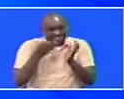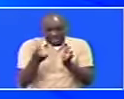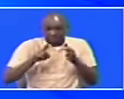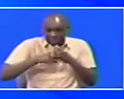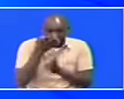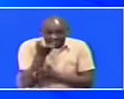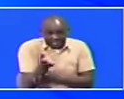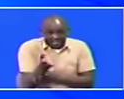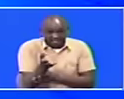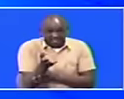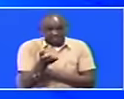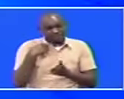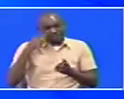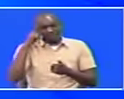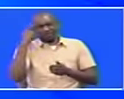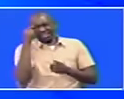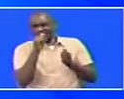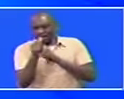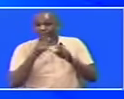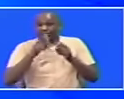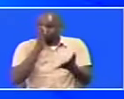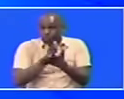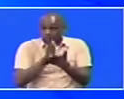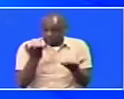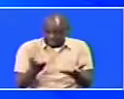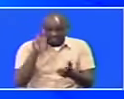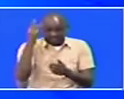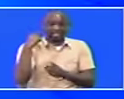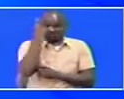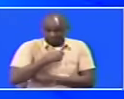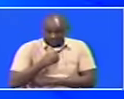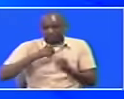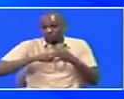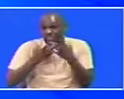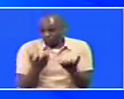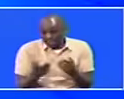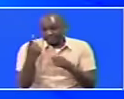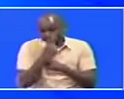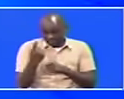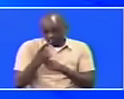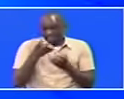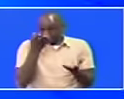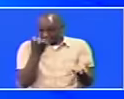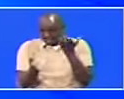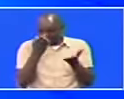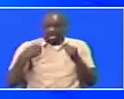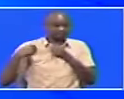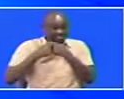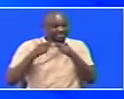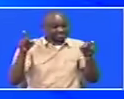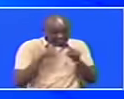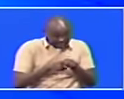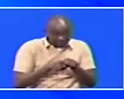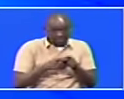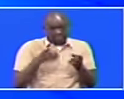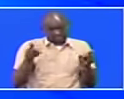shifts from being a distant mirage to reality, the second phase, expected to kick off in January, may face the same challenges